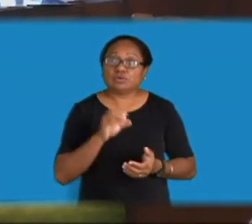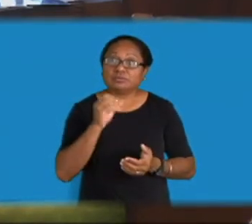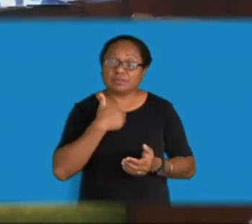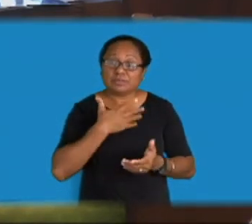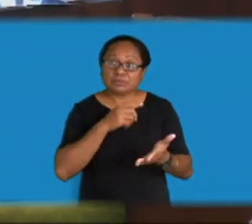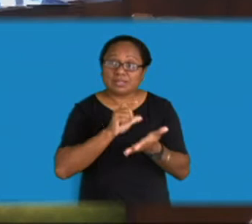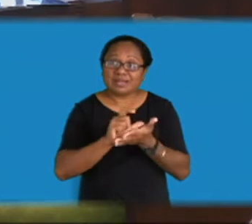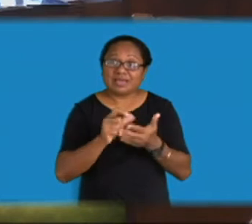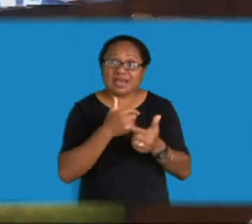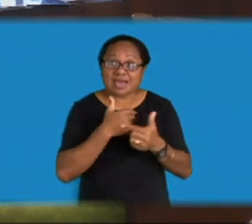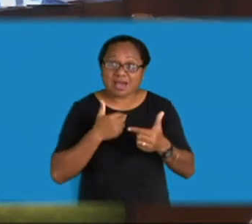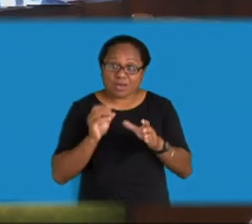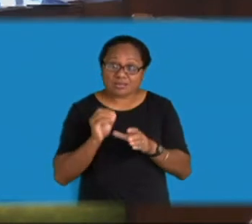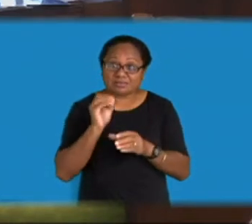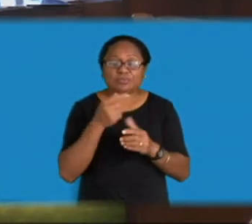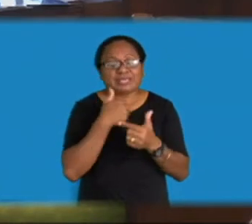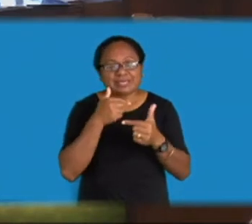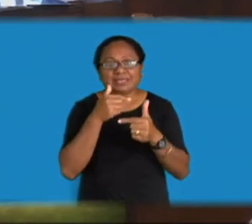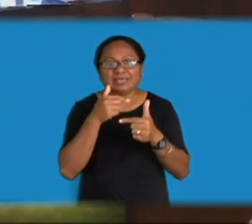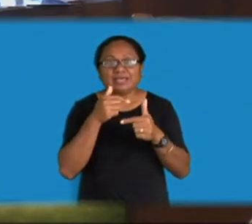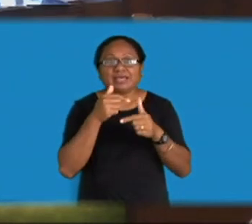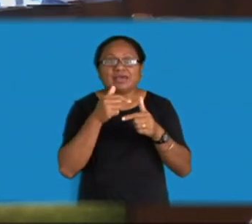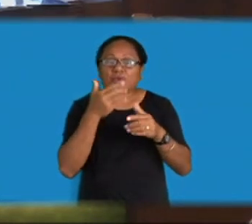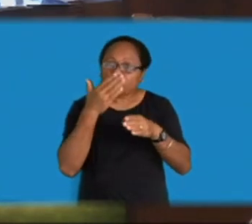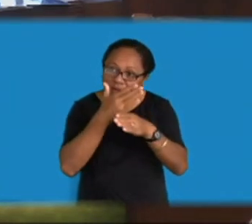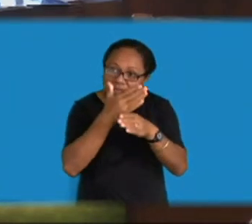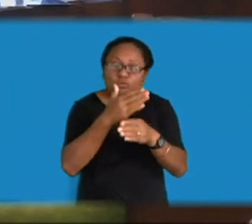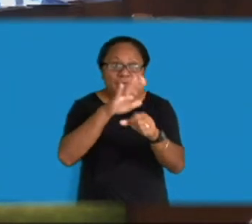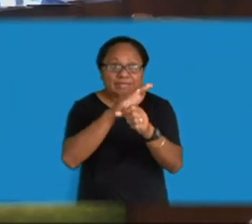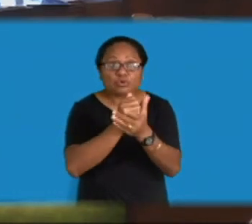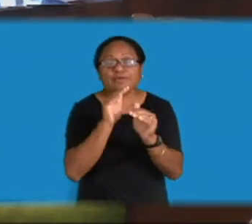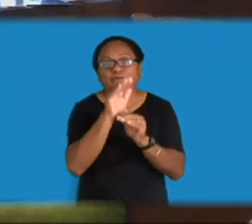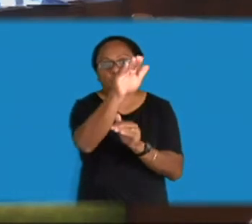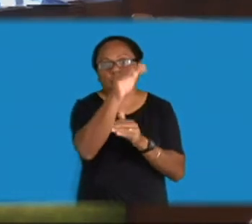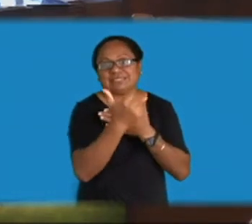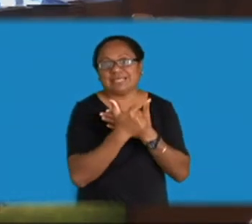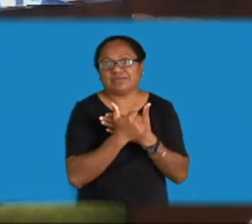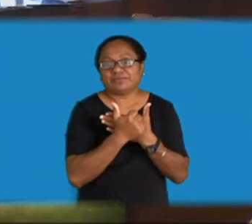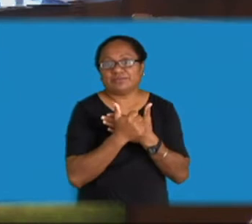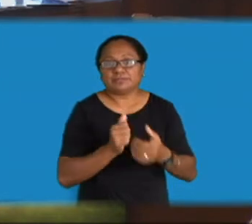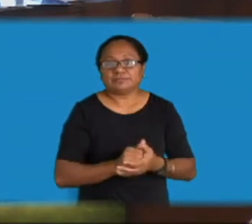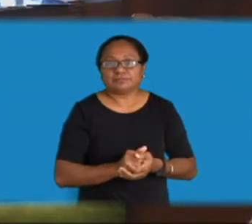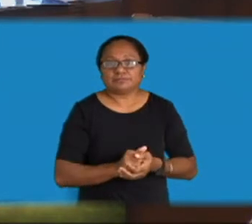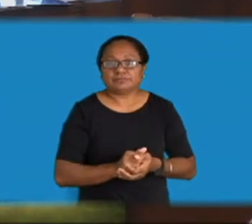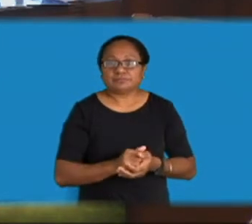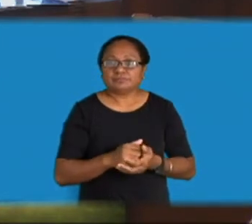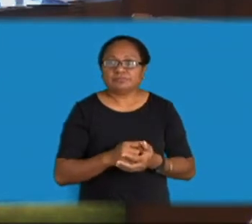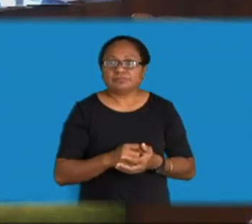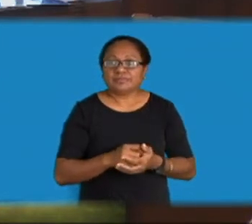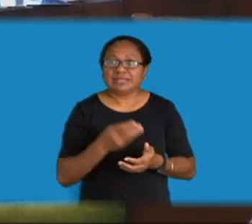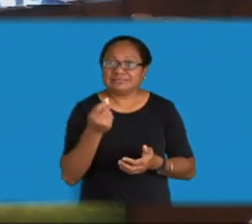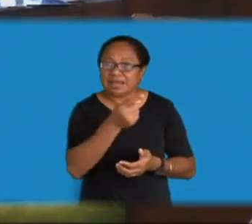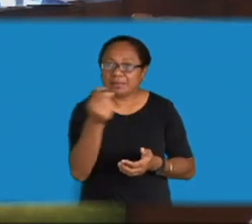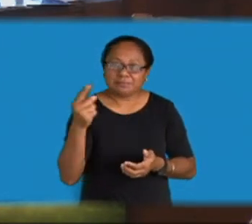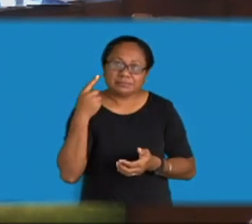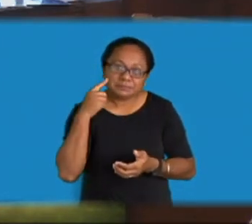our investment into the future. And hence, Madam Speaker, we request the other side of the House not to be ignorant of the fact that